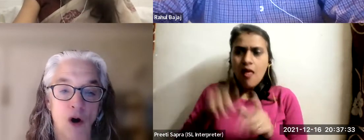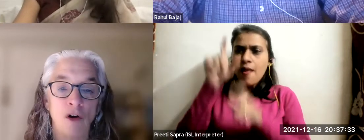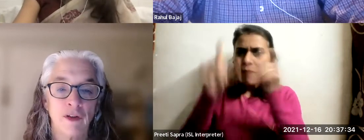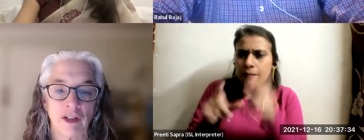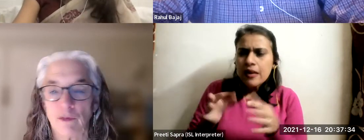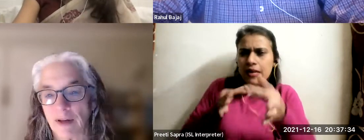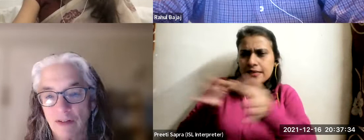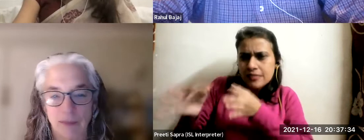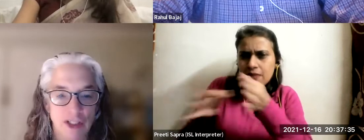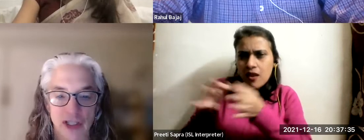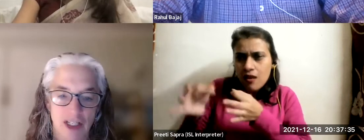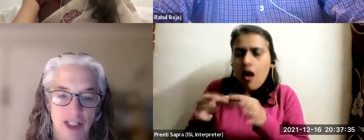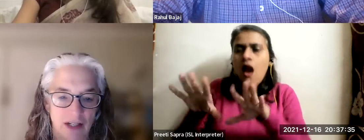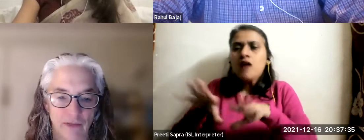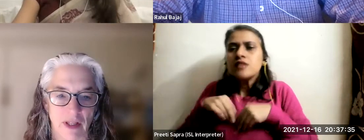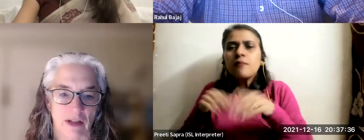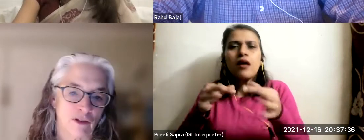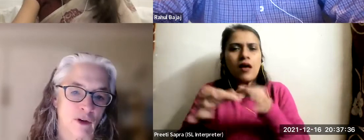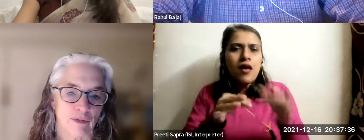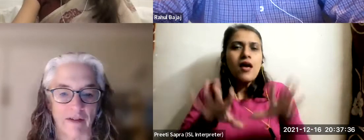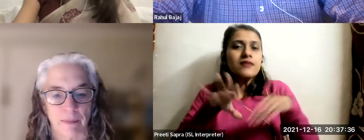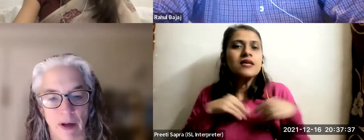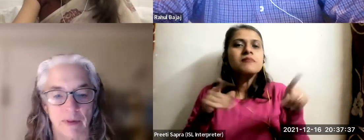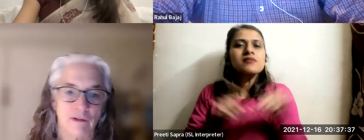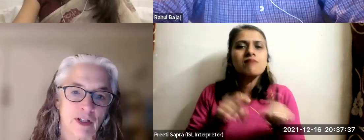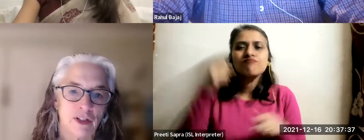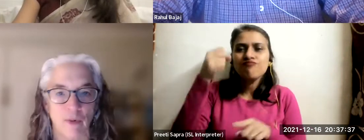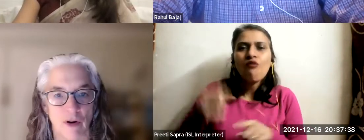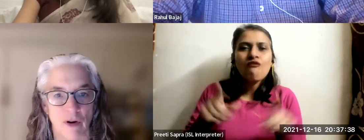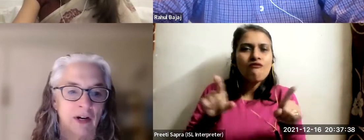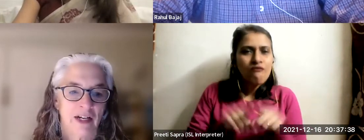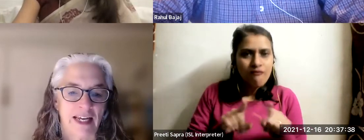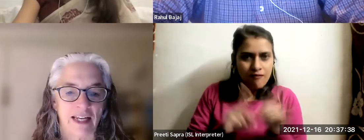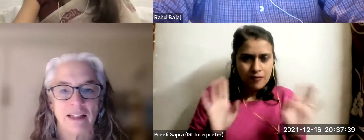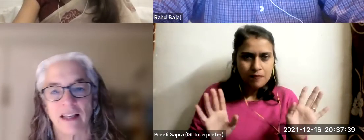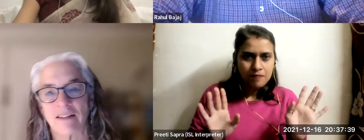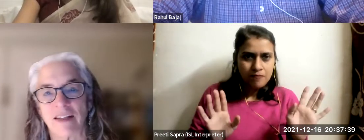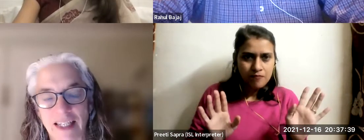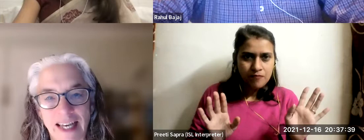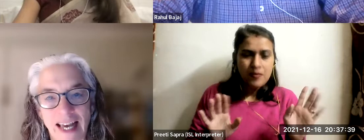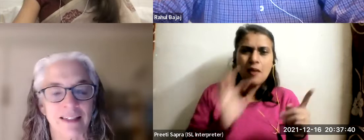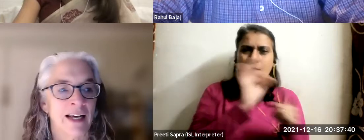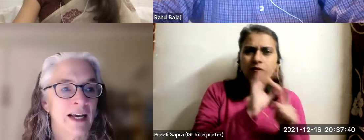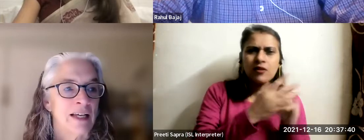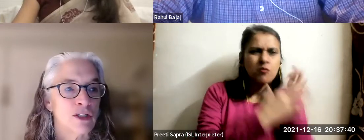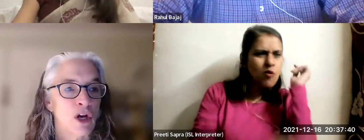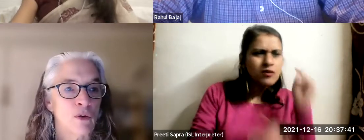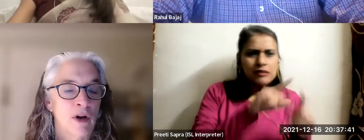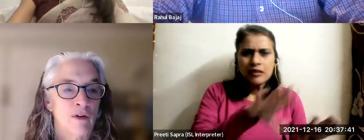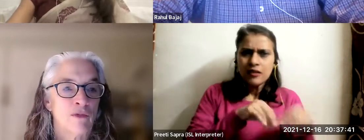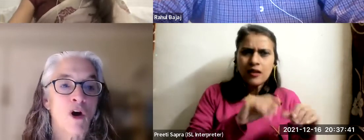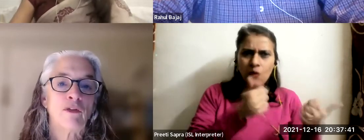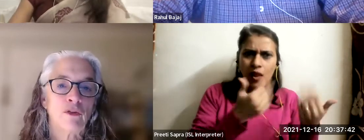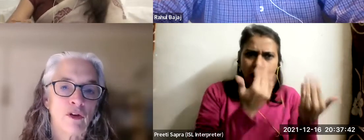So you basically mentioned 6 different things, private, public, rich, poor, get it, doesn't get it yet.